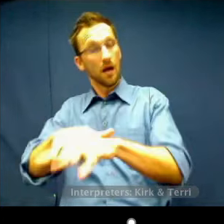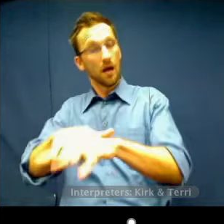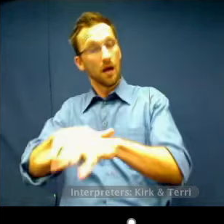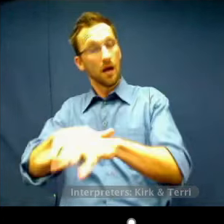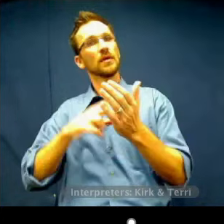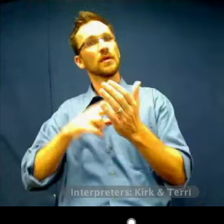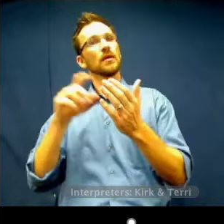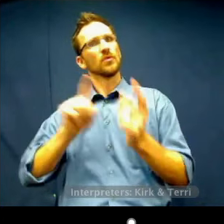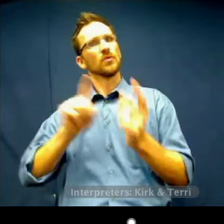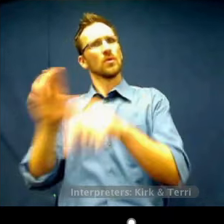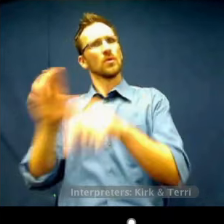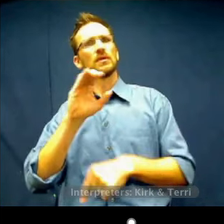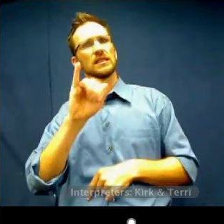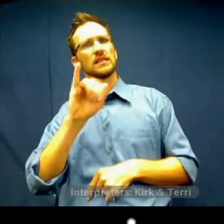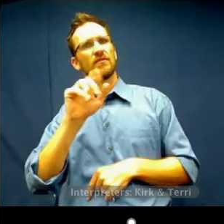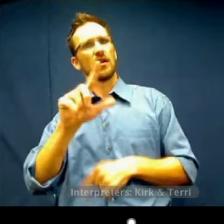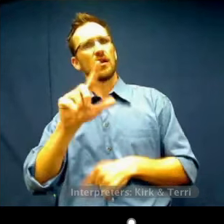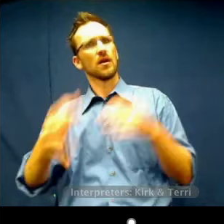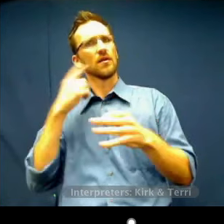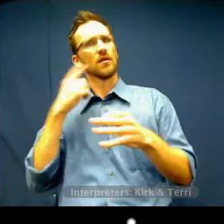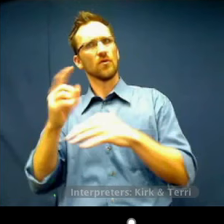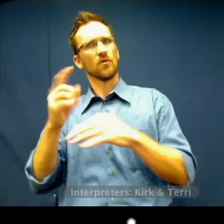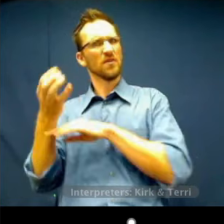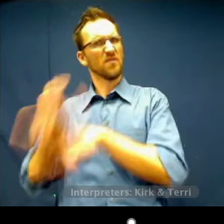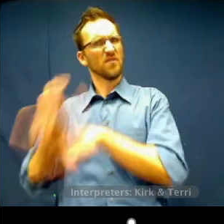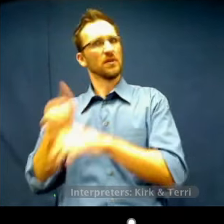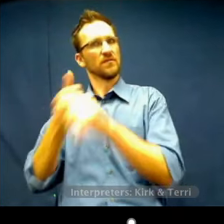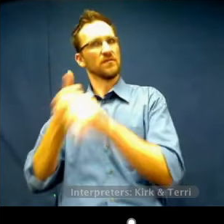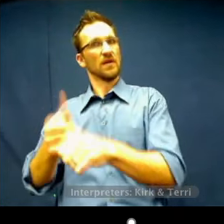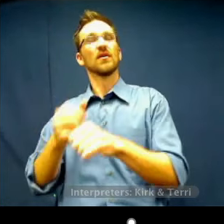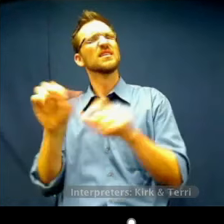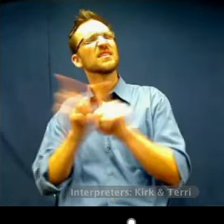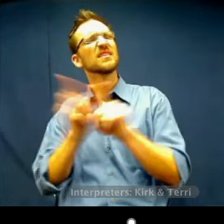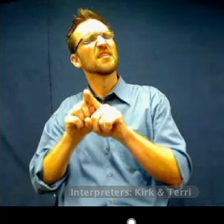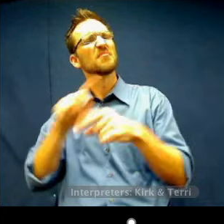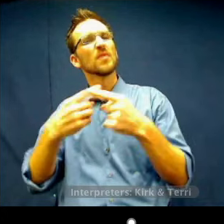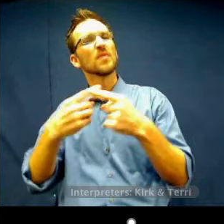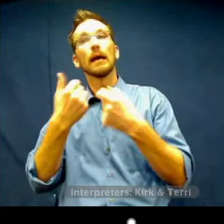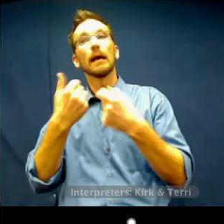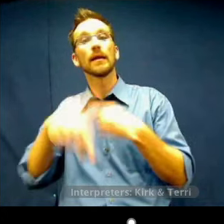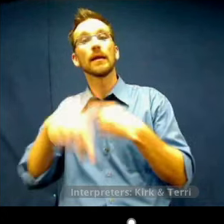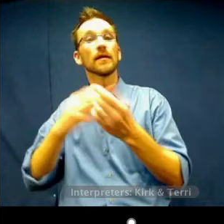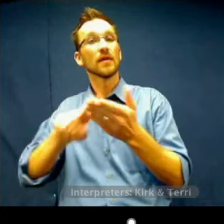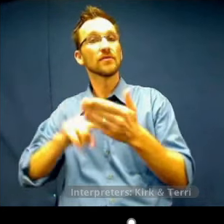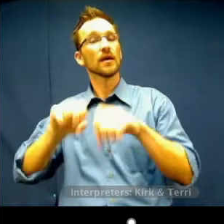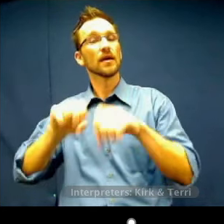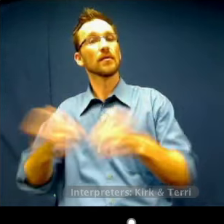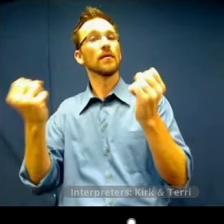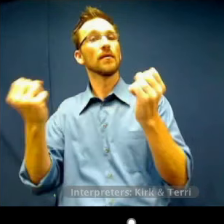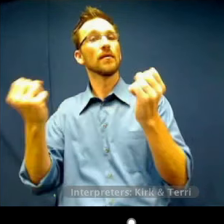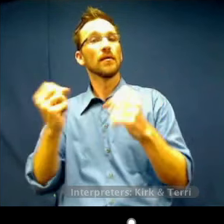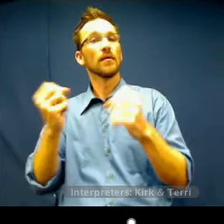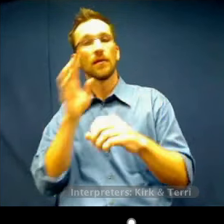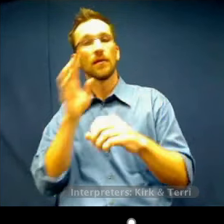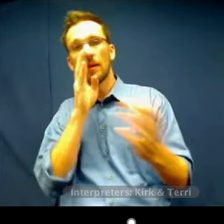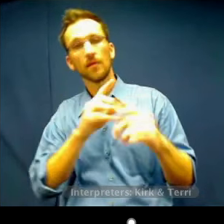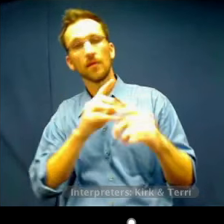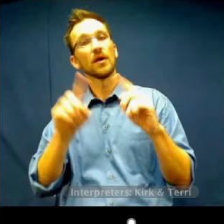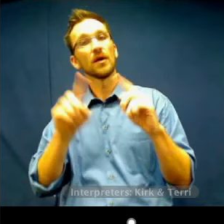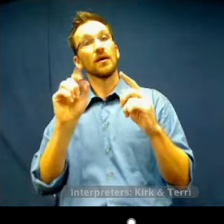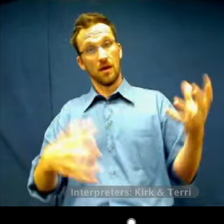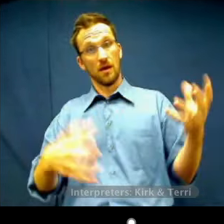civil court, just as you would any breach of contract. But once it's merged and incorporated into the divorce decree, then the